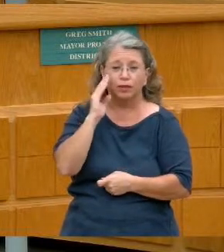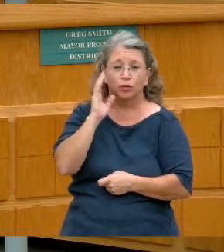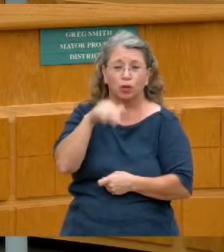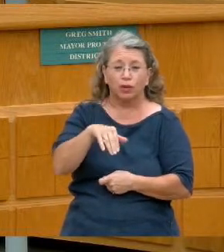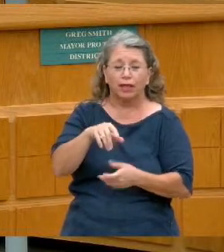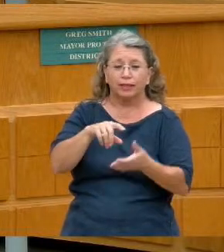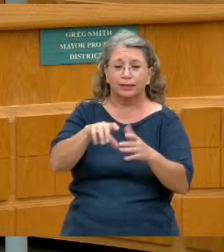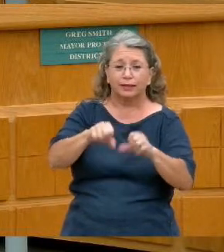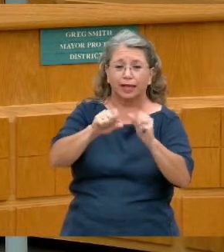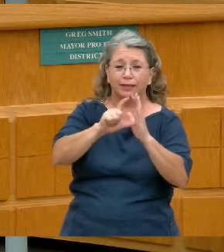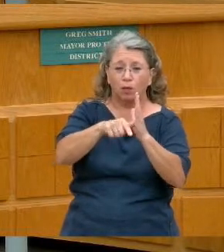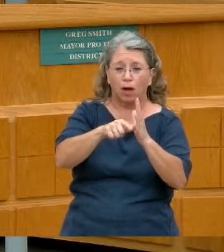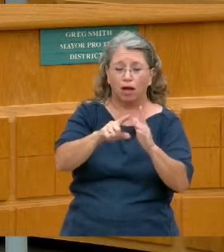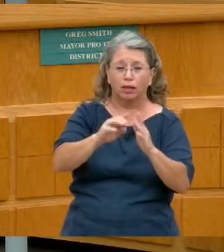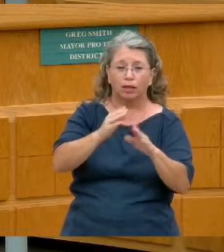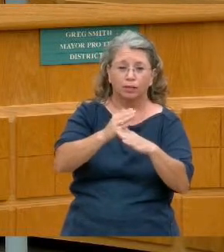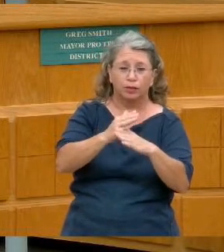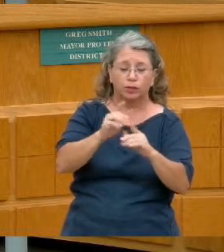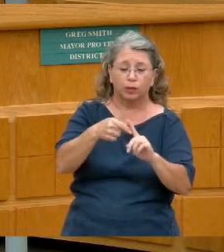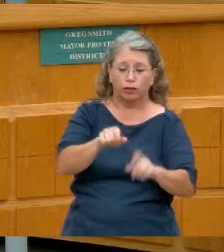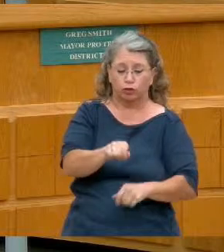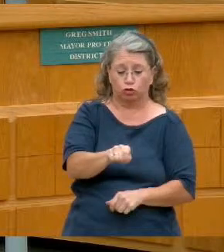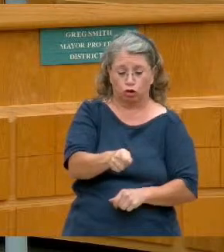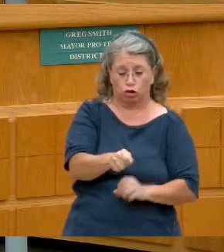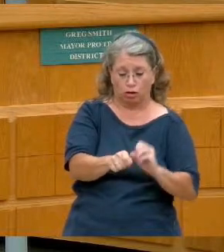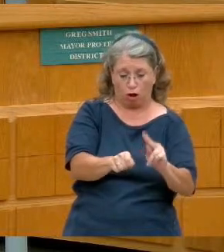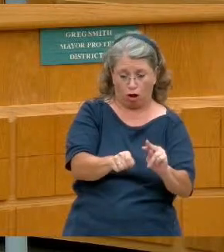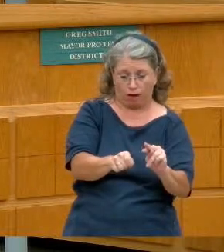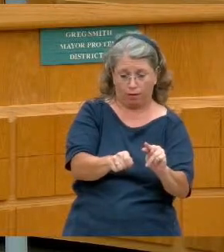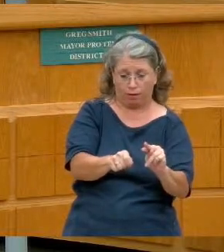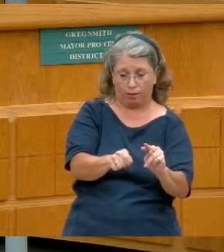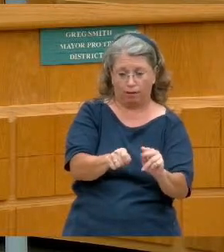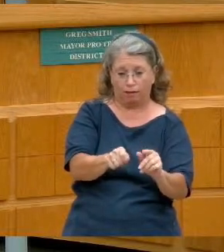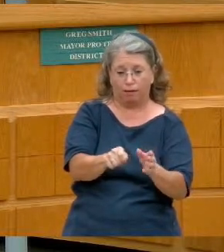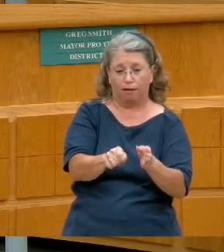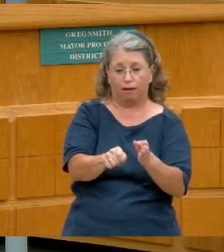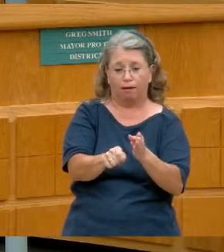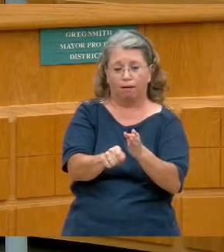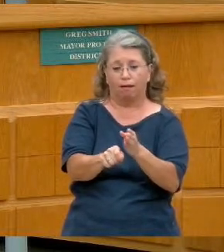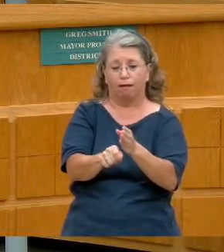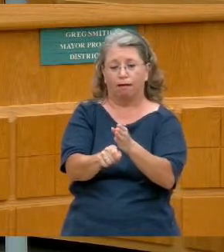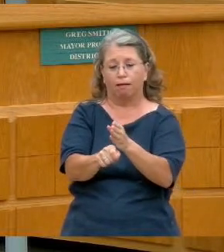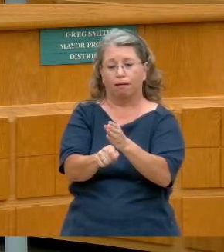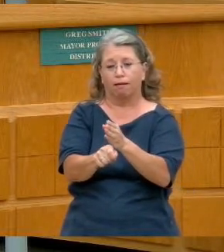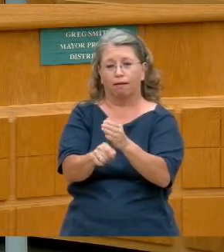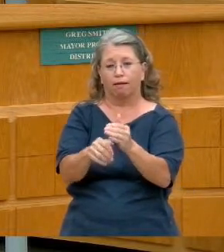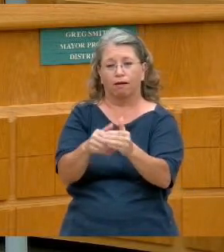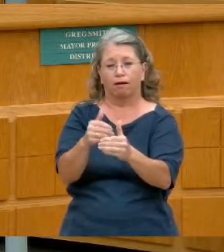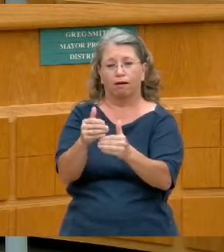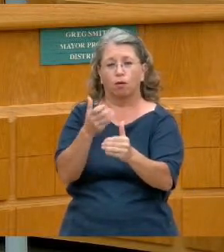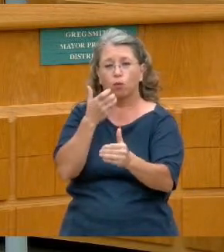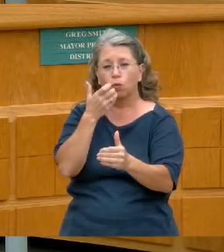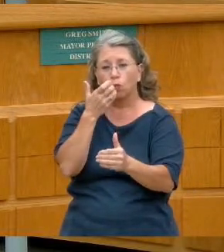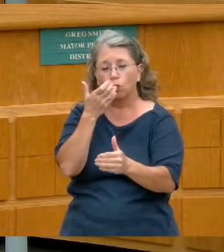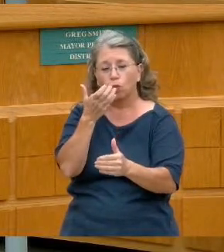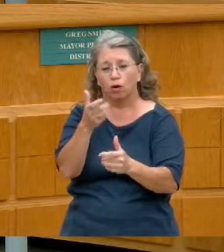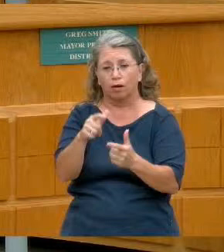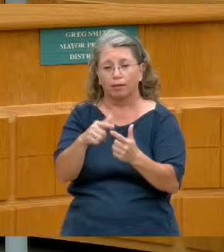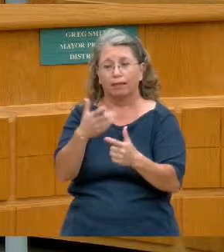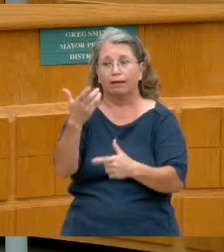turn the burner up and when it actually gets hot. So there's an offset there, and that's kind of the way that this works.